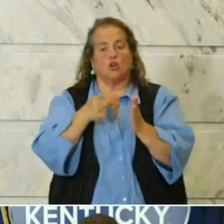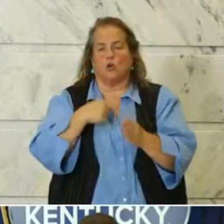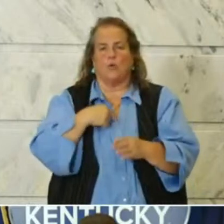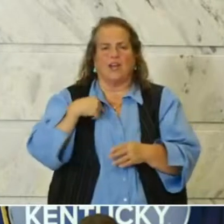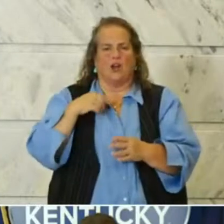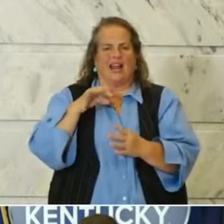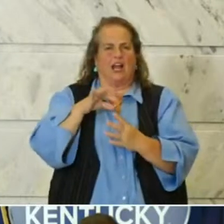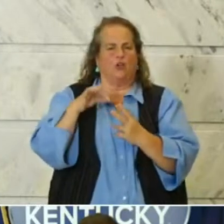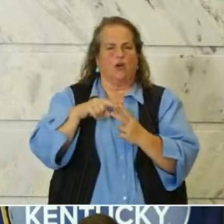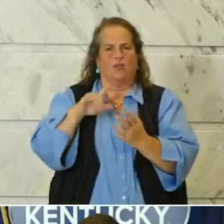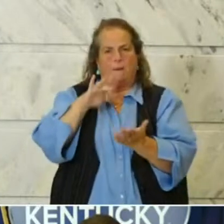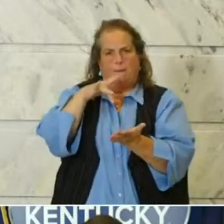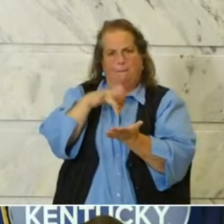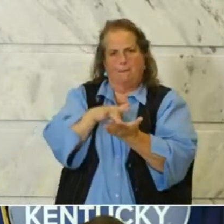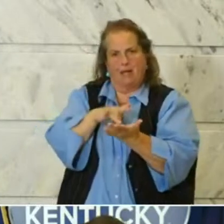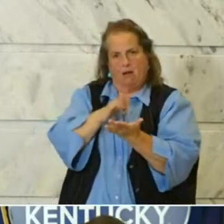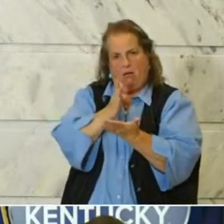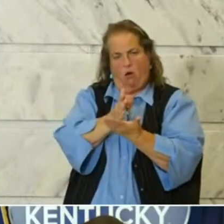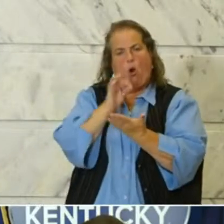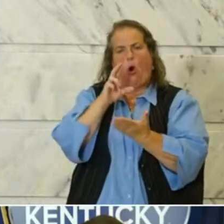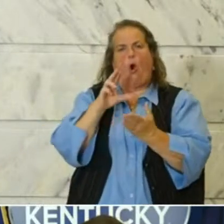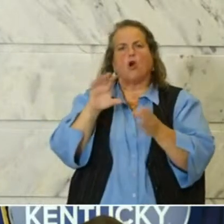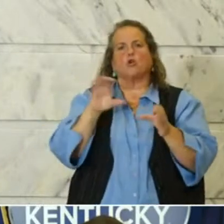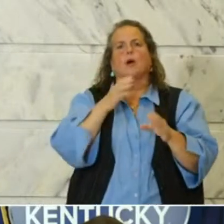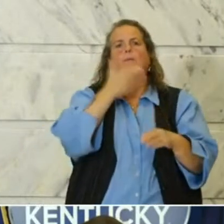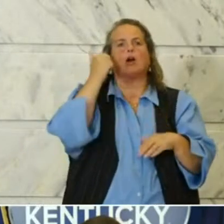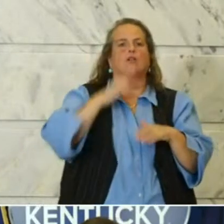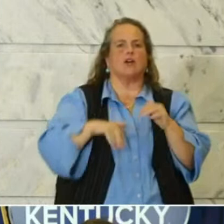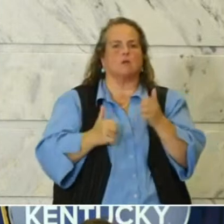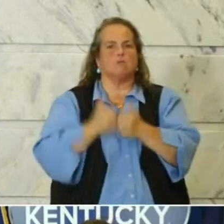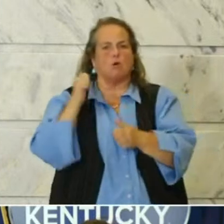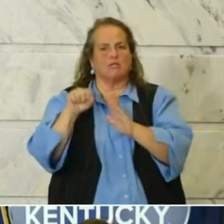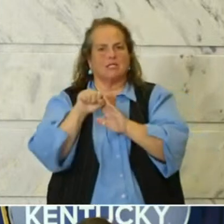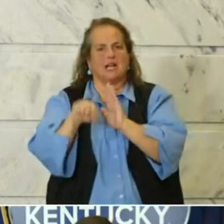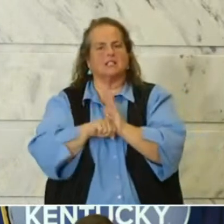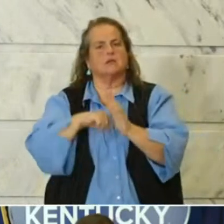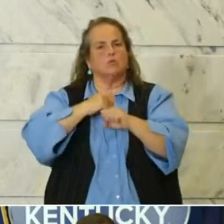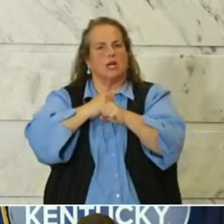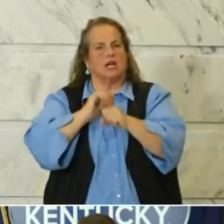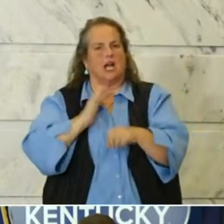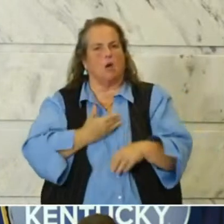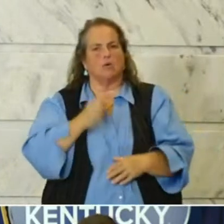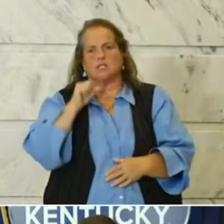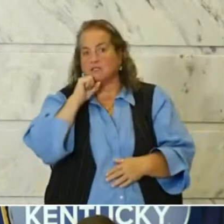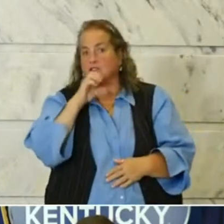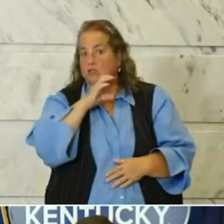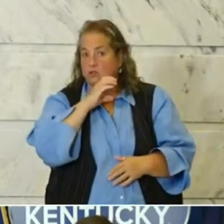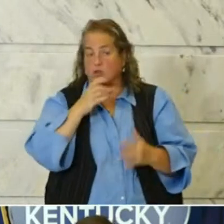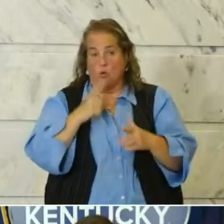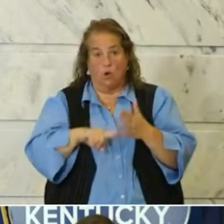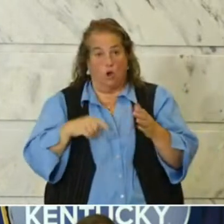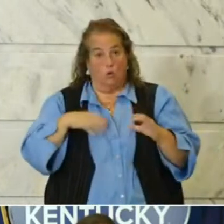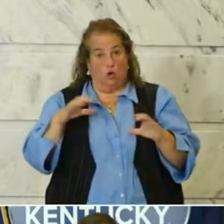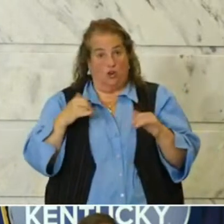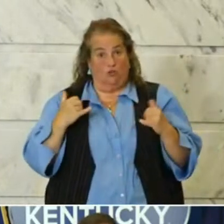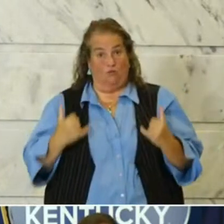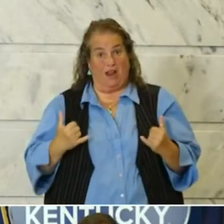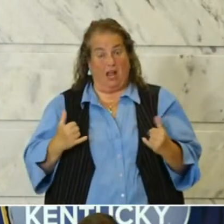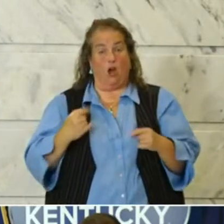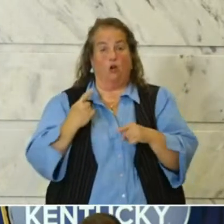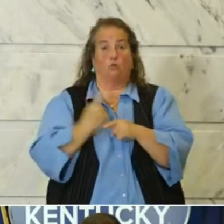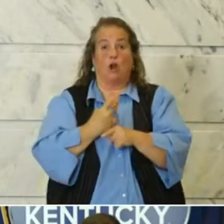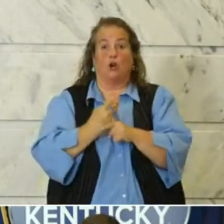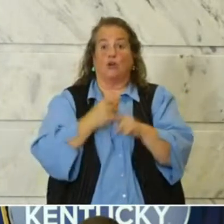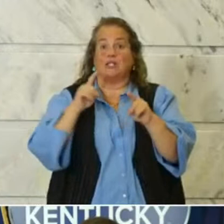or performing better than most states in protecting our seniors. And I know what we're doing right now as far as regular testing